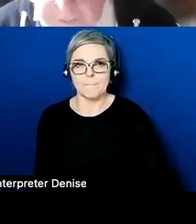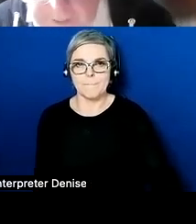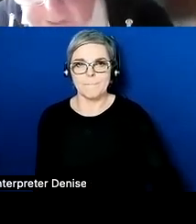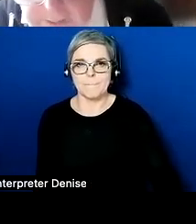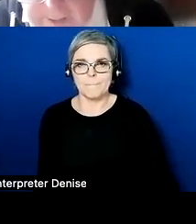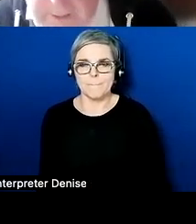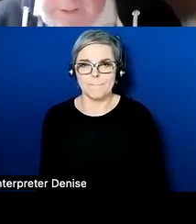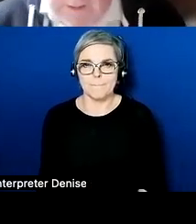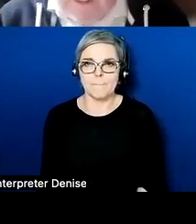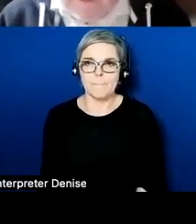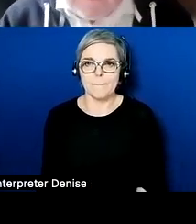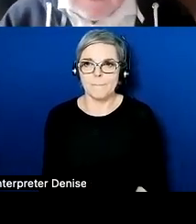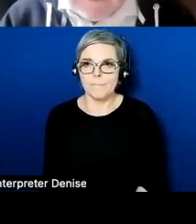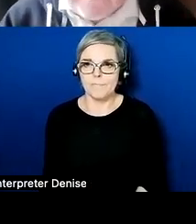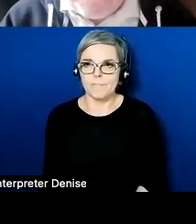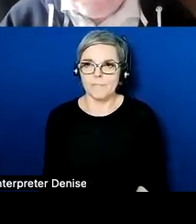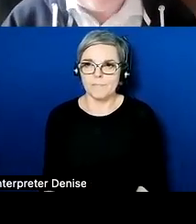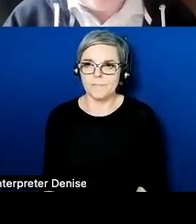this